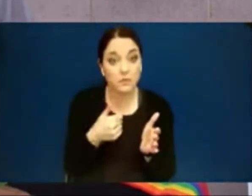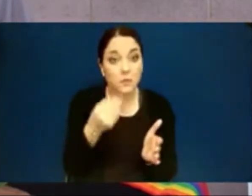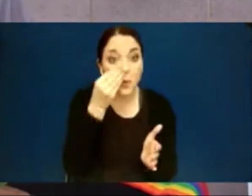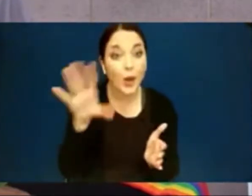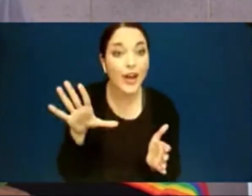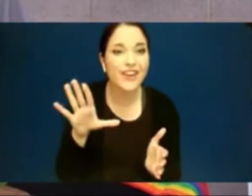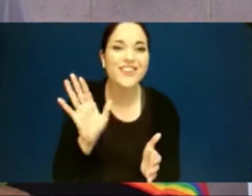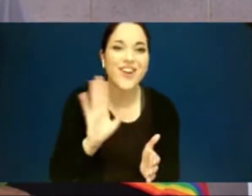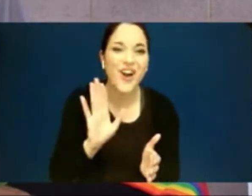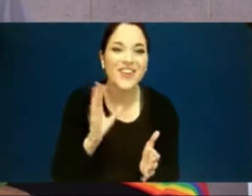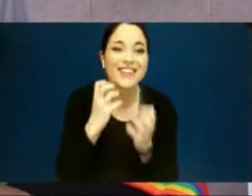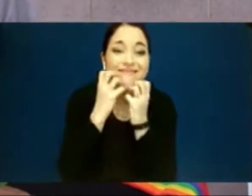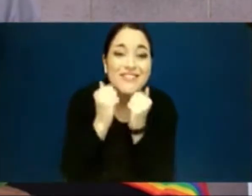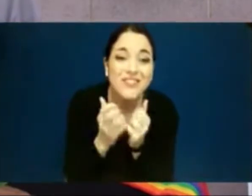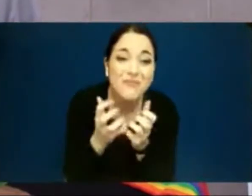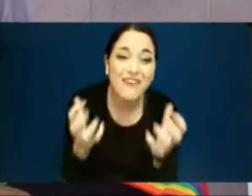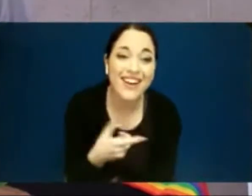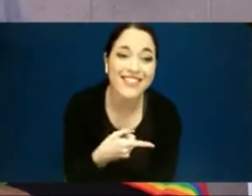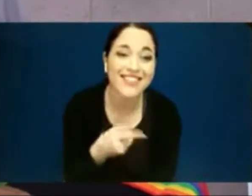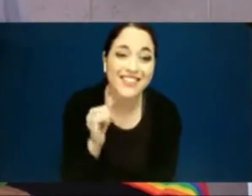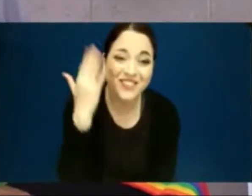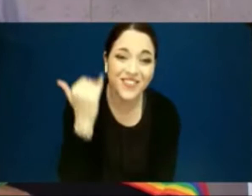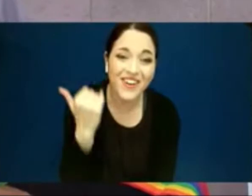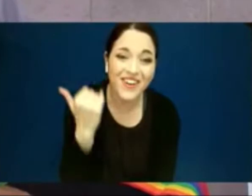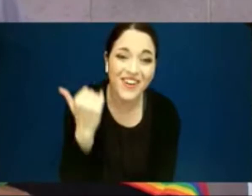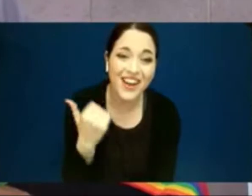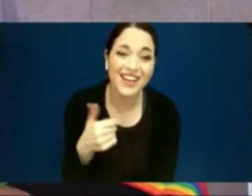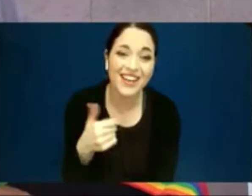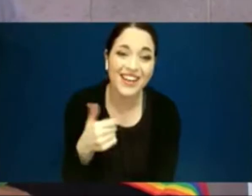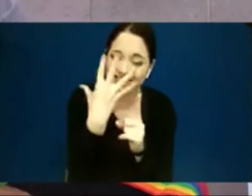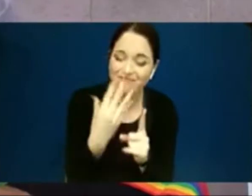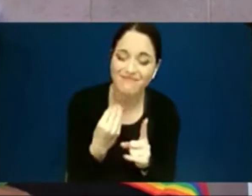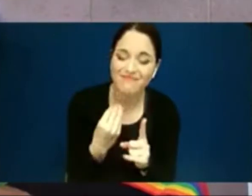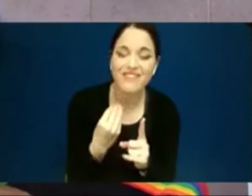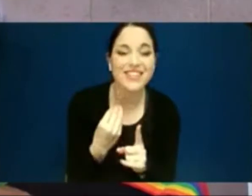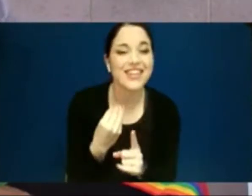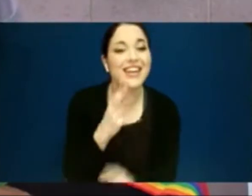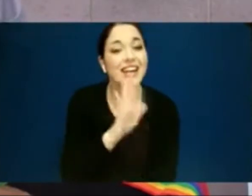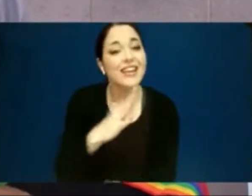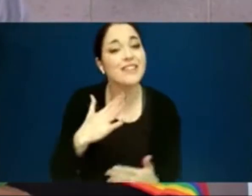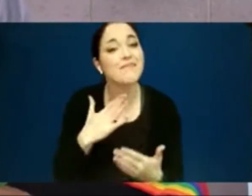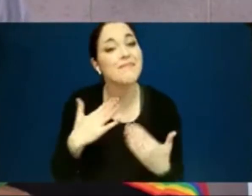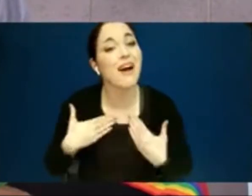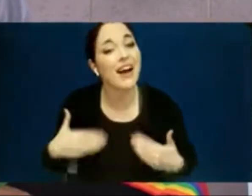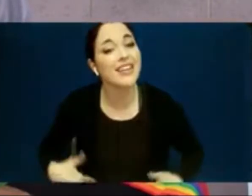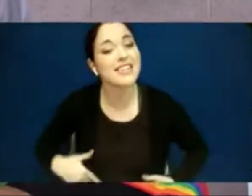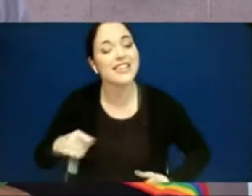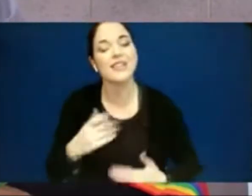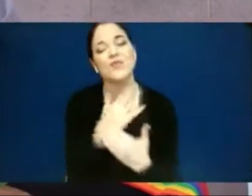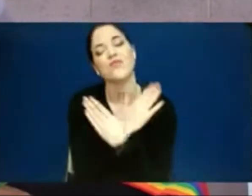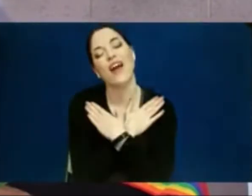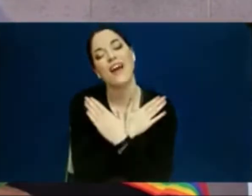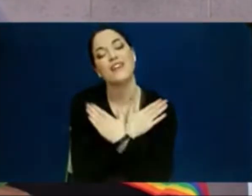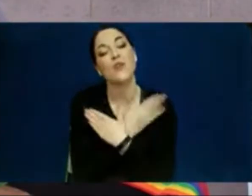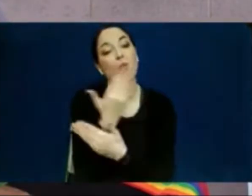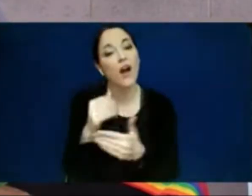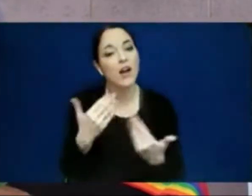much. His body needs rest from intense, compassionate, caring